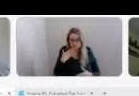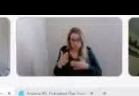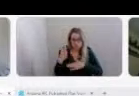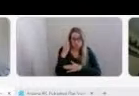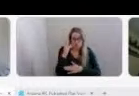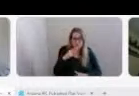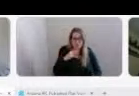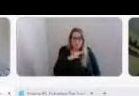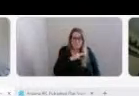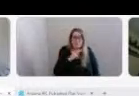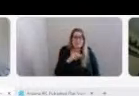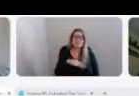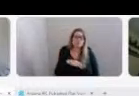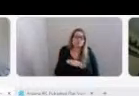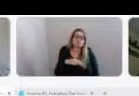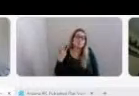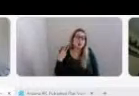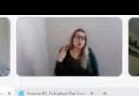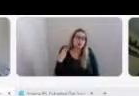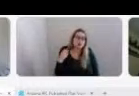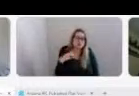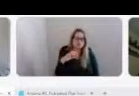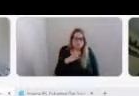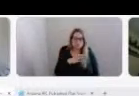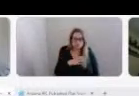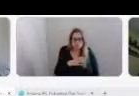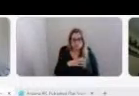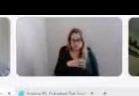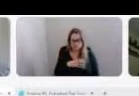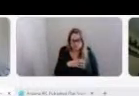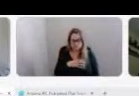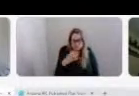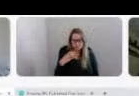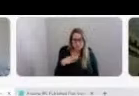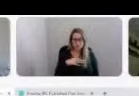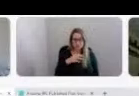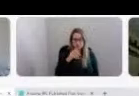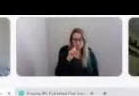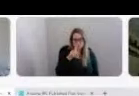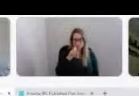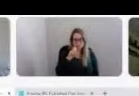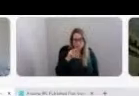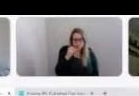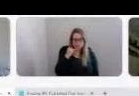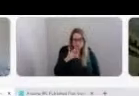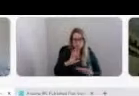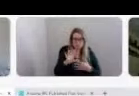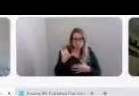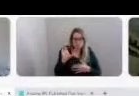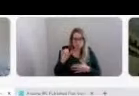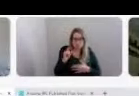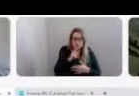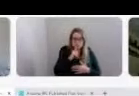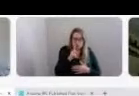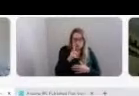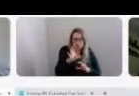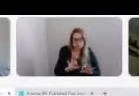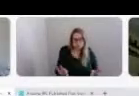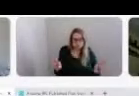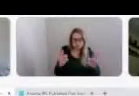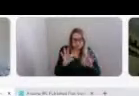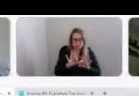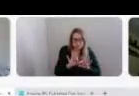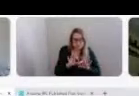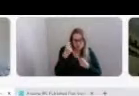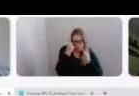madam chair and members of the commission the mayor of sedona if communities of interest truly matter we're